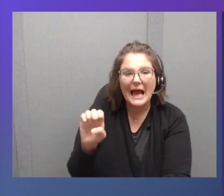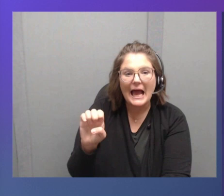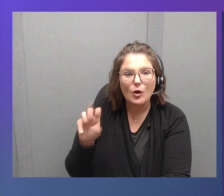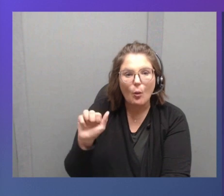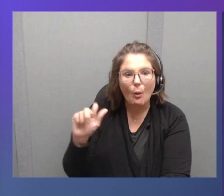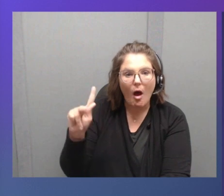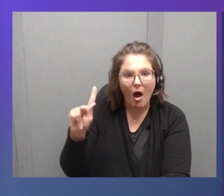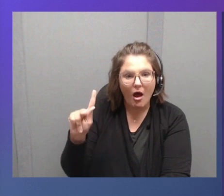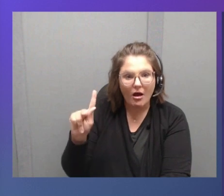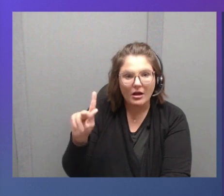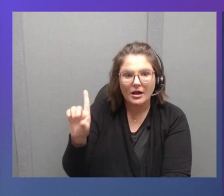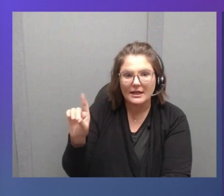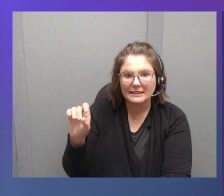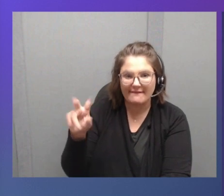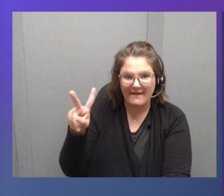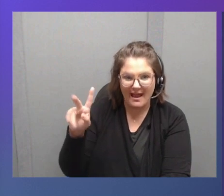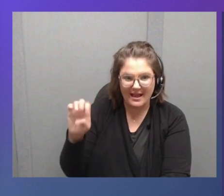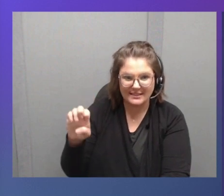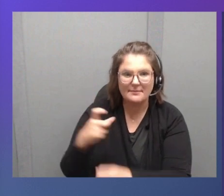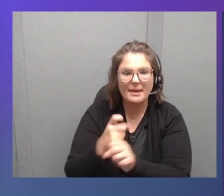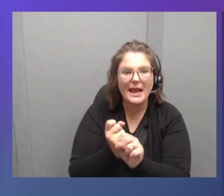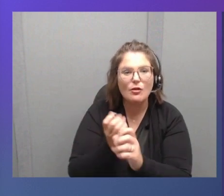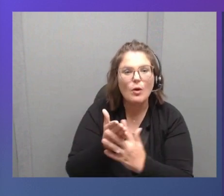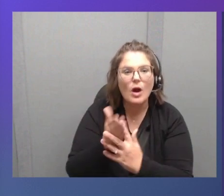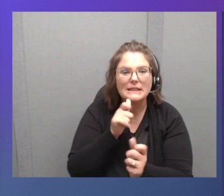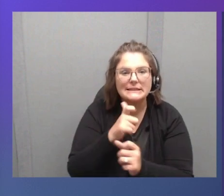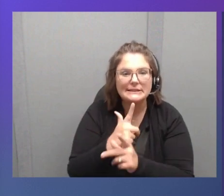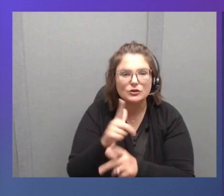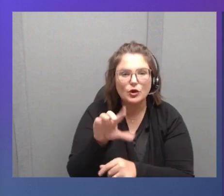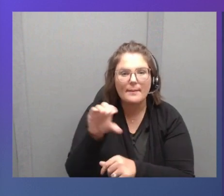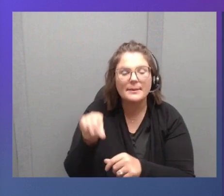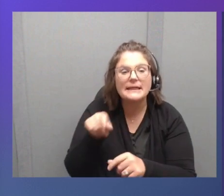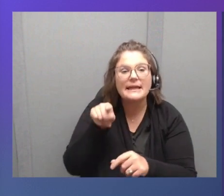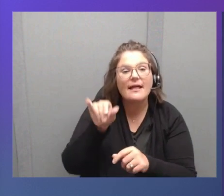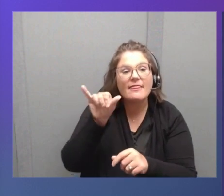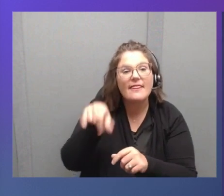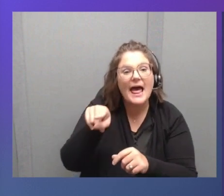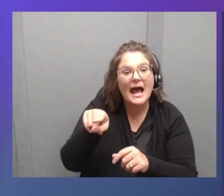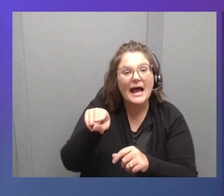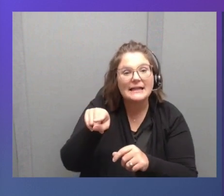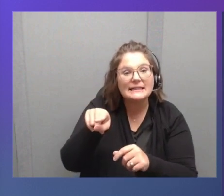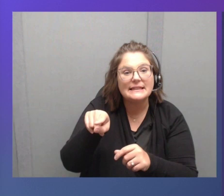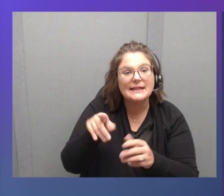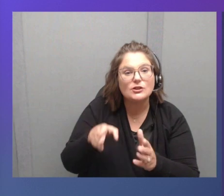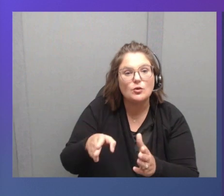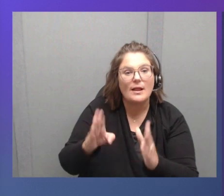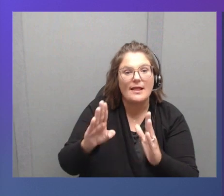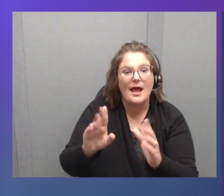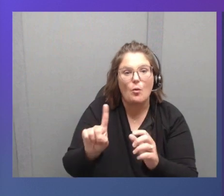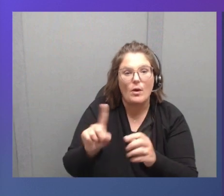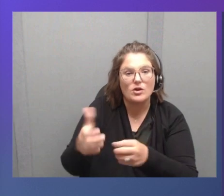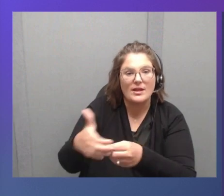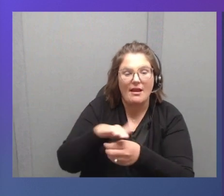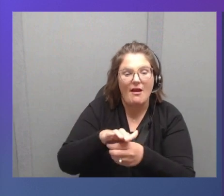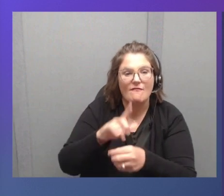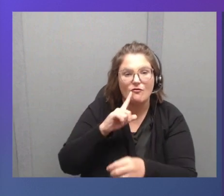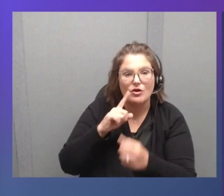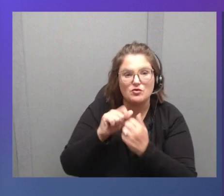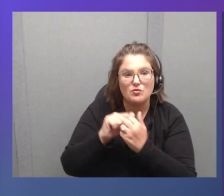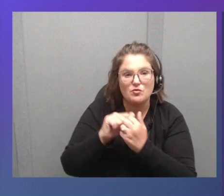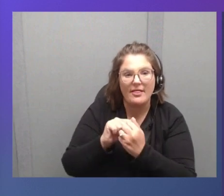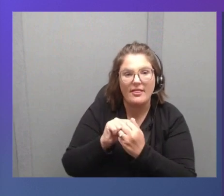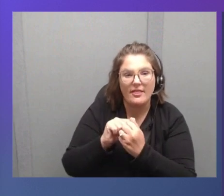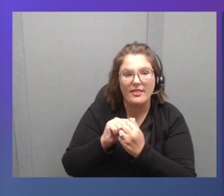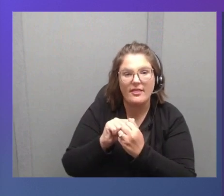by our Ring sister company. So we created that to allow customers to check what the coverage is with Yeah. sidewalk. So we turned that on